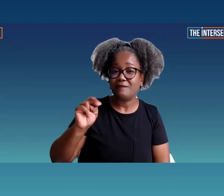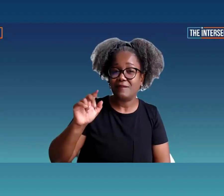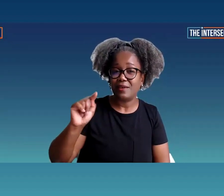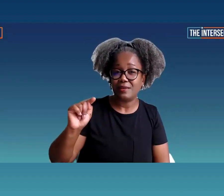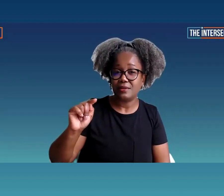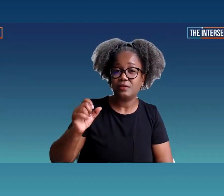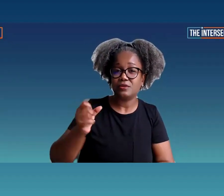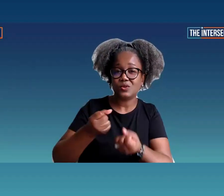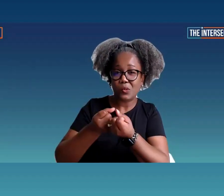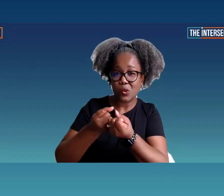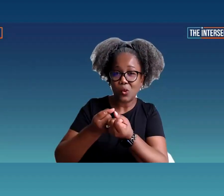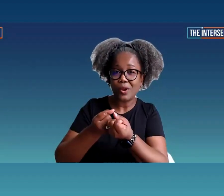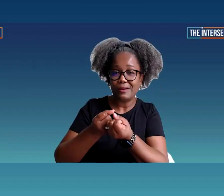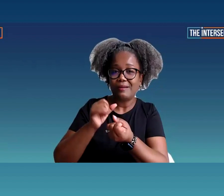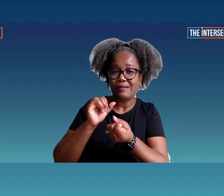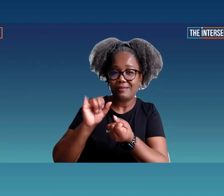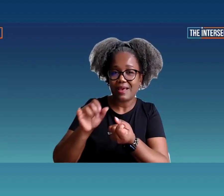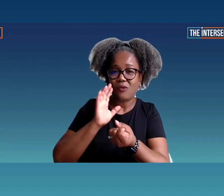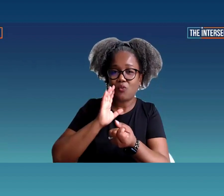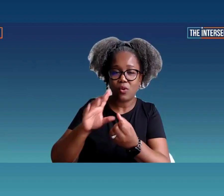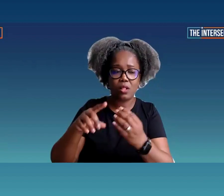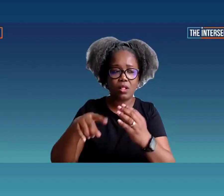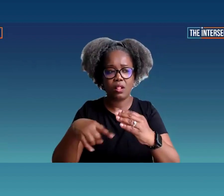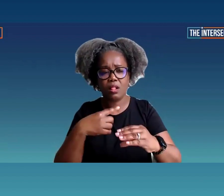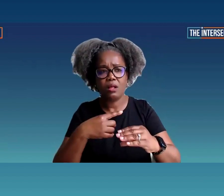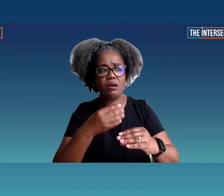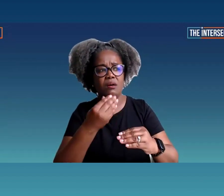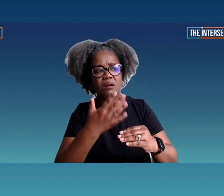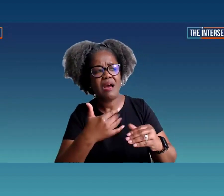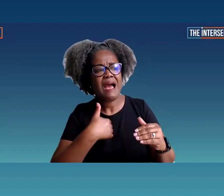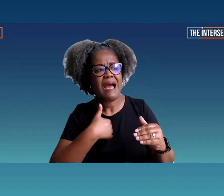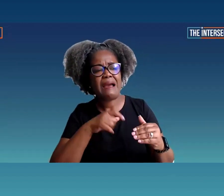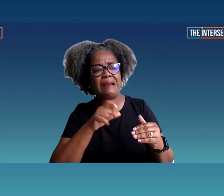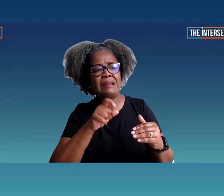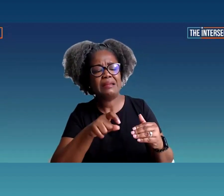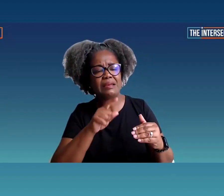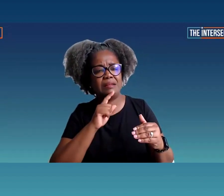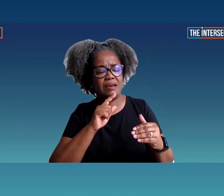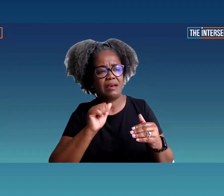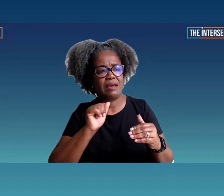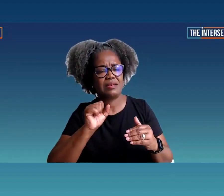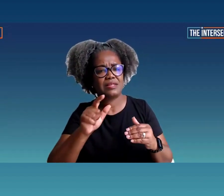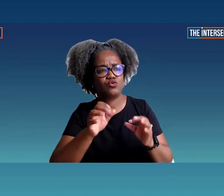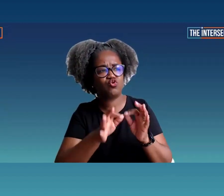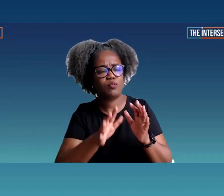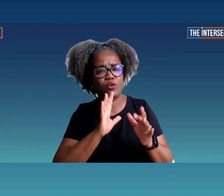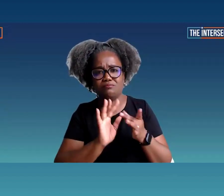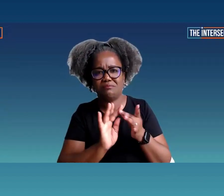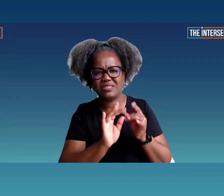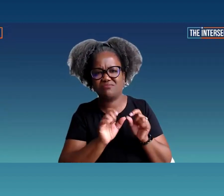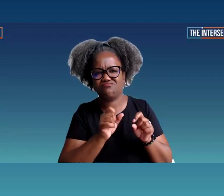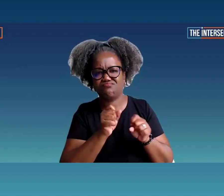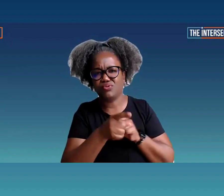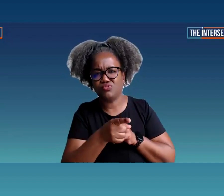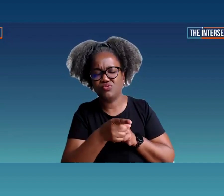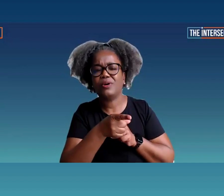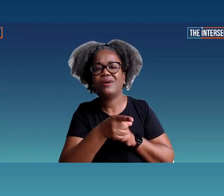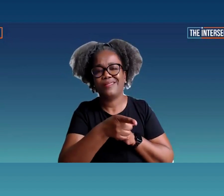need. But again, everybody, type your questions into the chat, number one. Number two, stay for the breakouts.